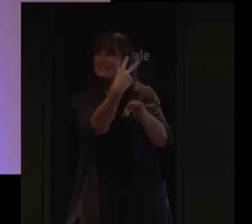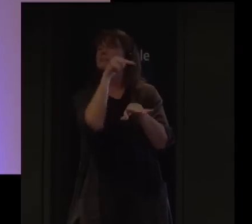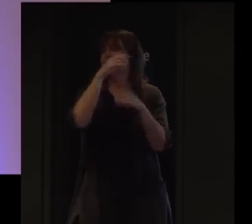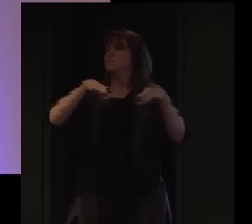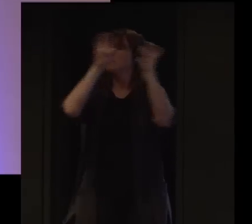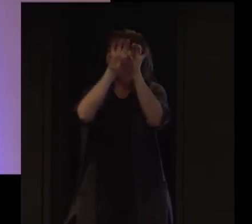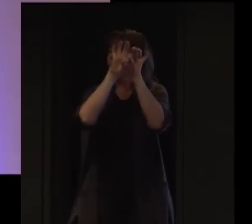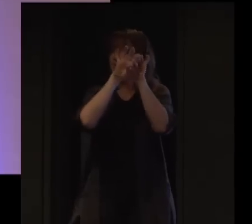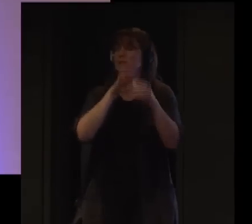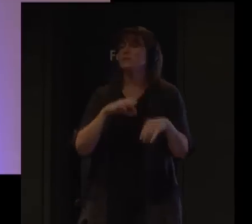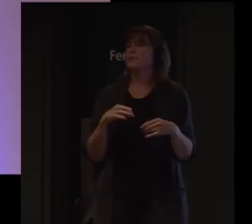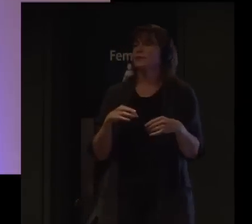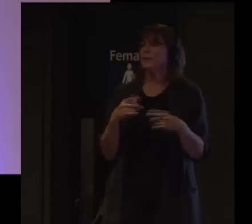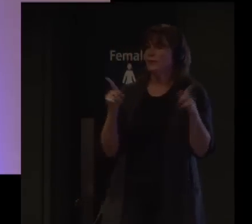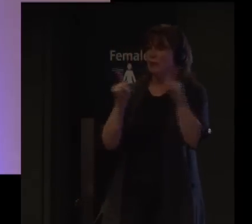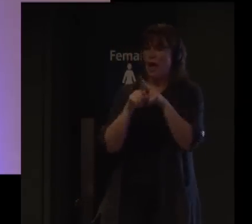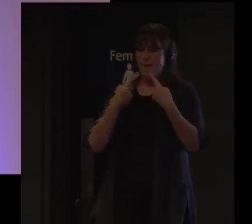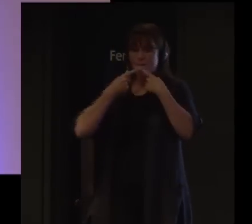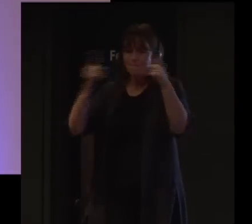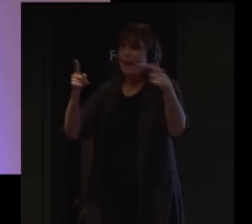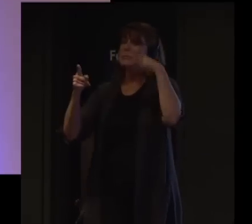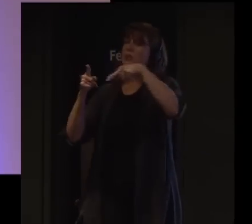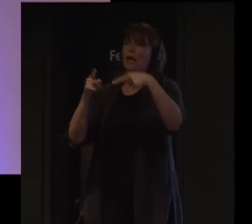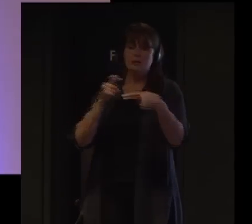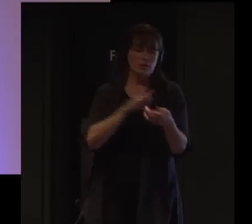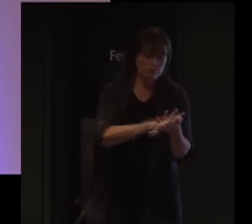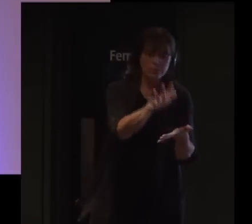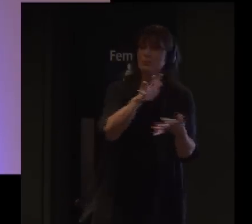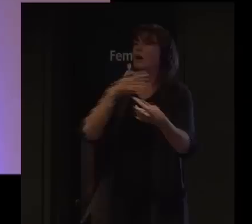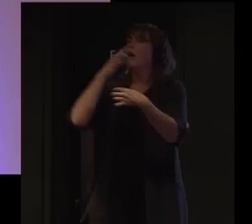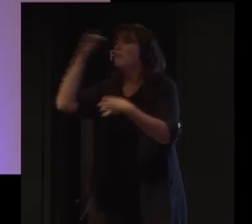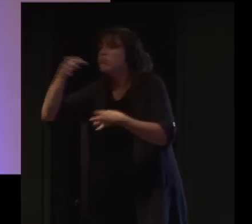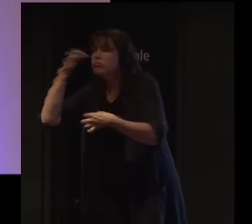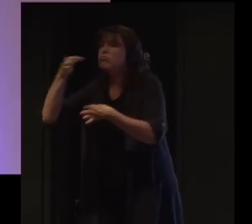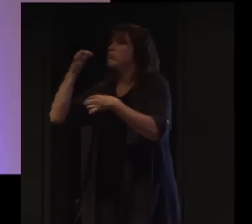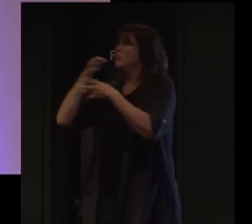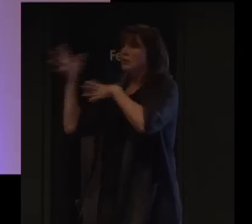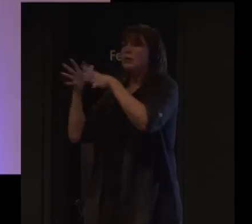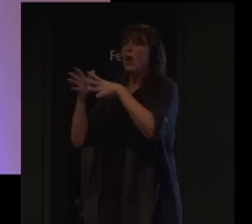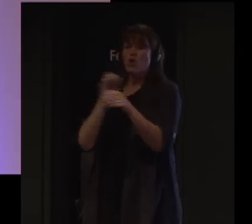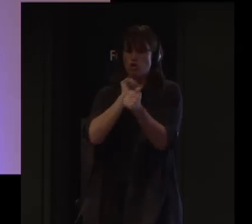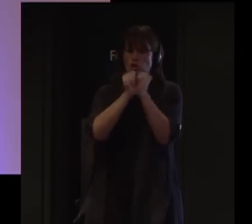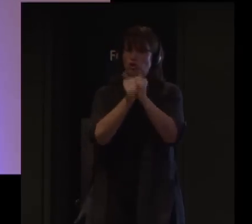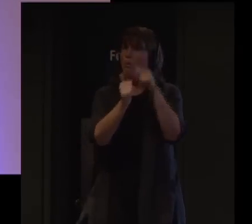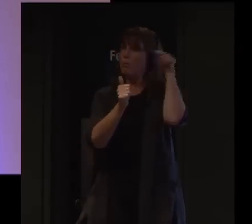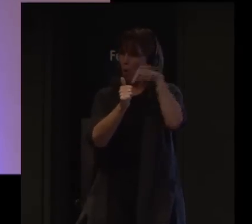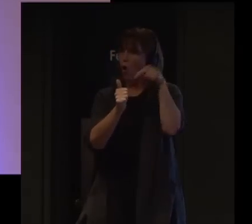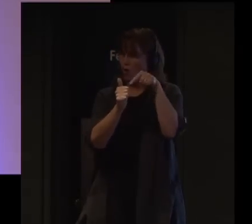delivered through different means. And I think that sport as a universal language is really fantastic for that.